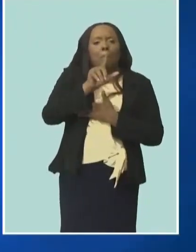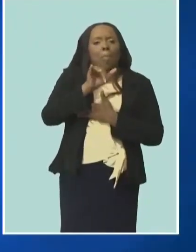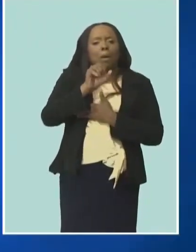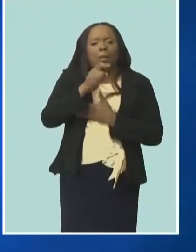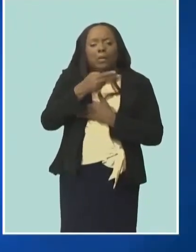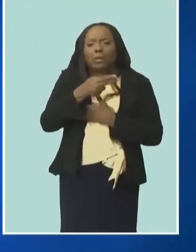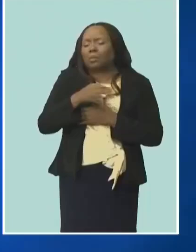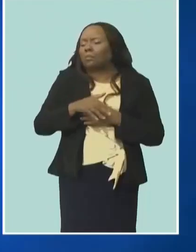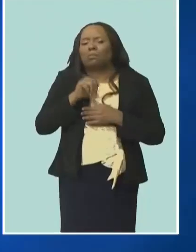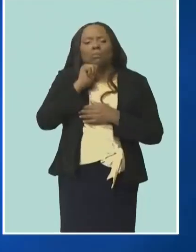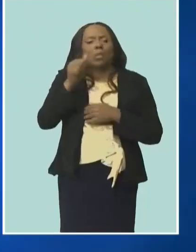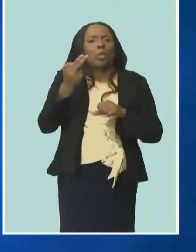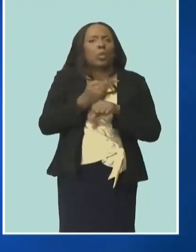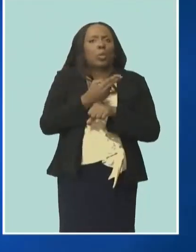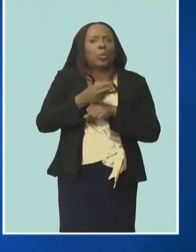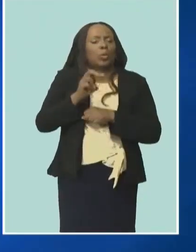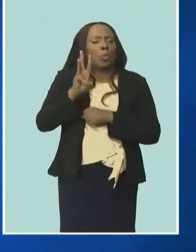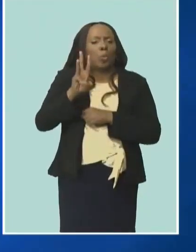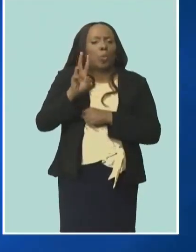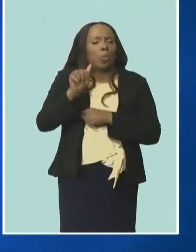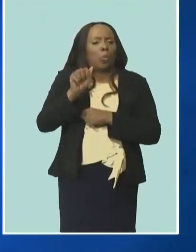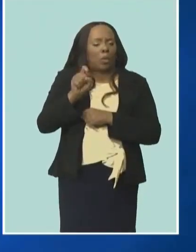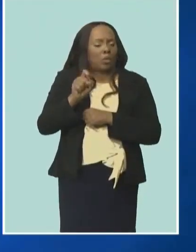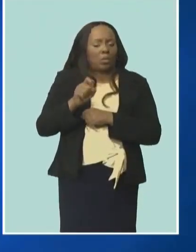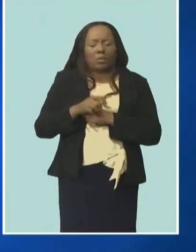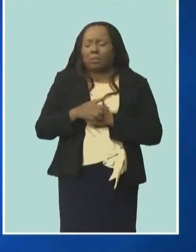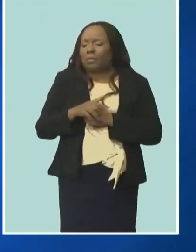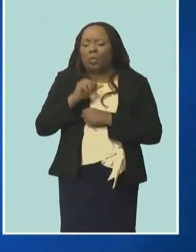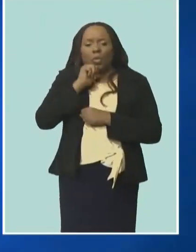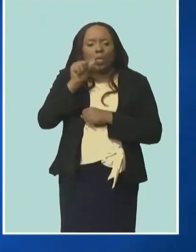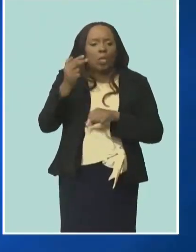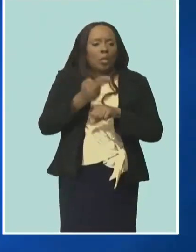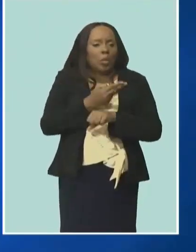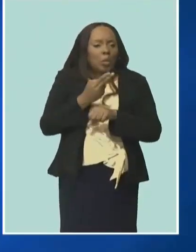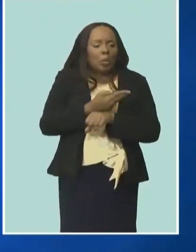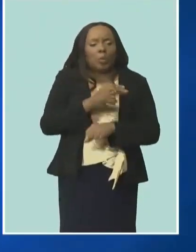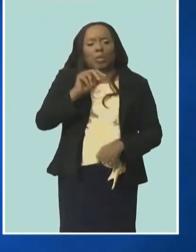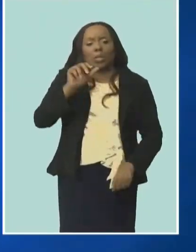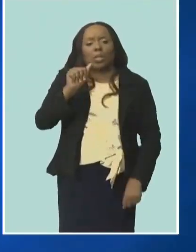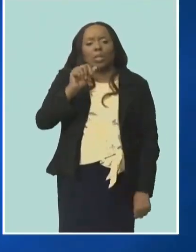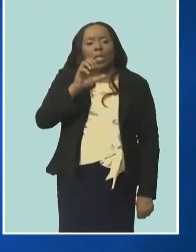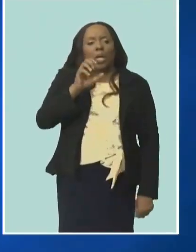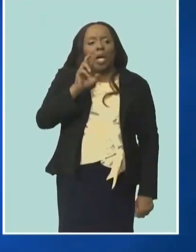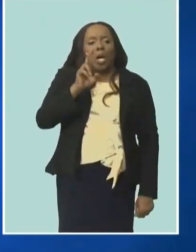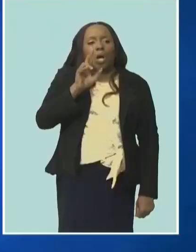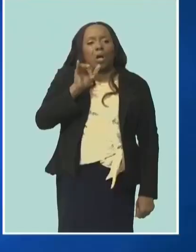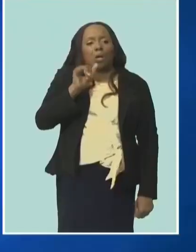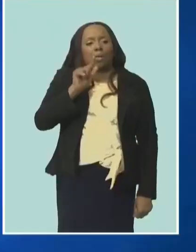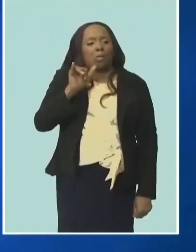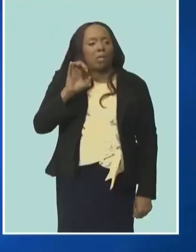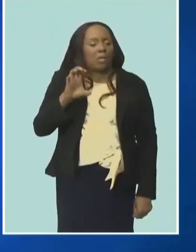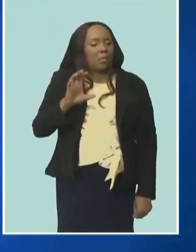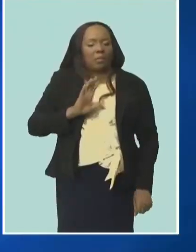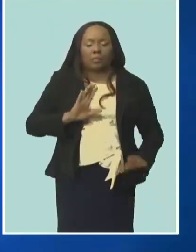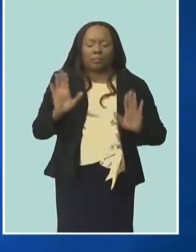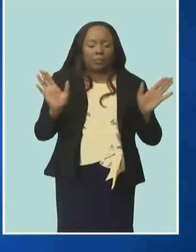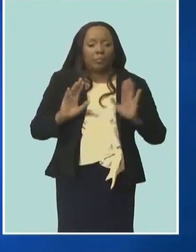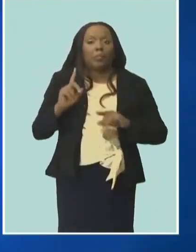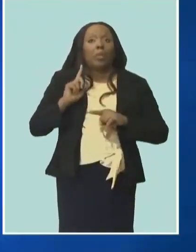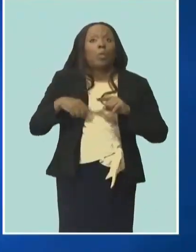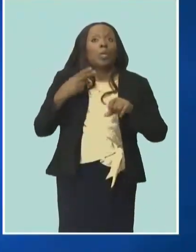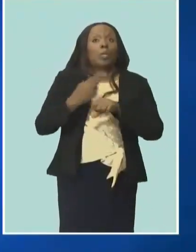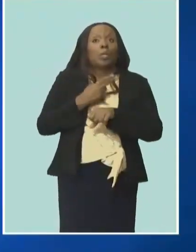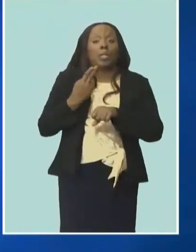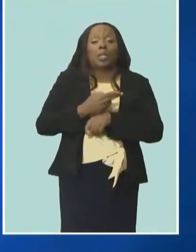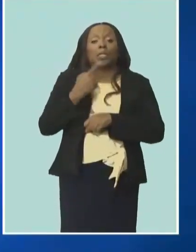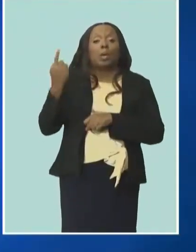or acrylic. Wax and acrylic are both harmful and toxic for you. Once used, it's always in the atmosphere. Mr.